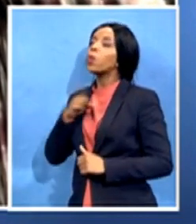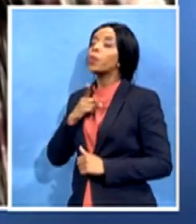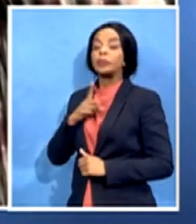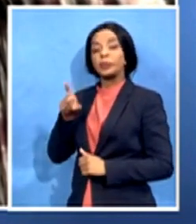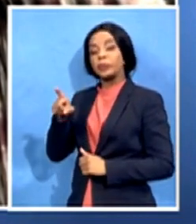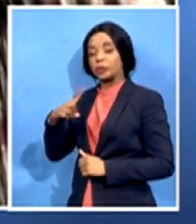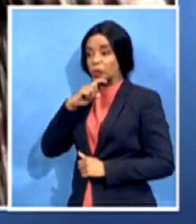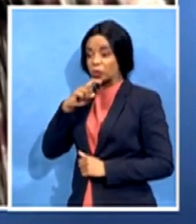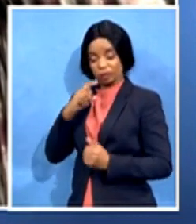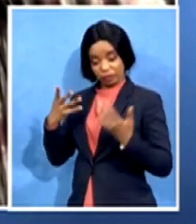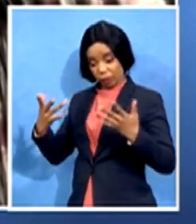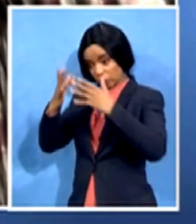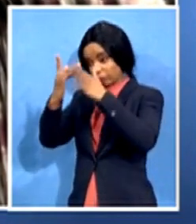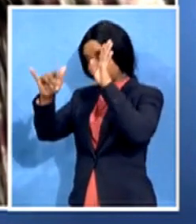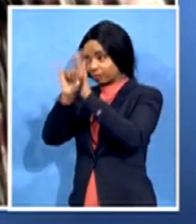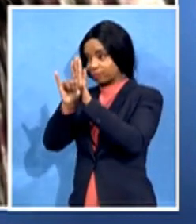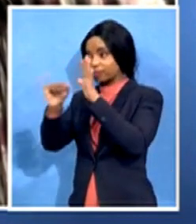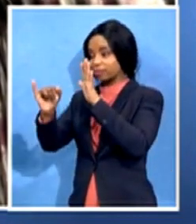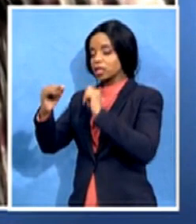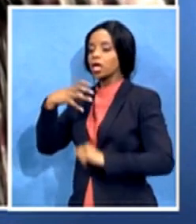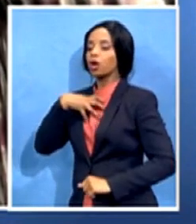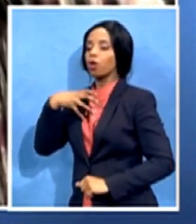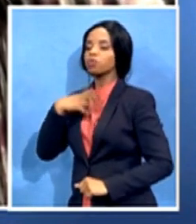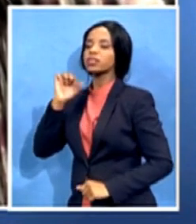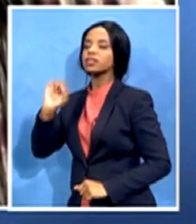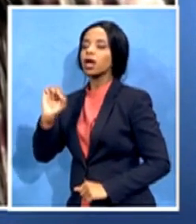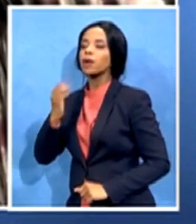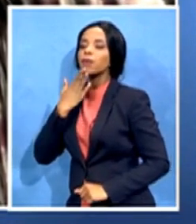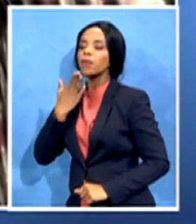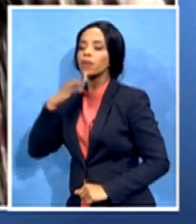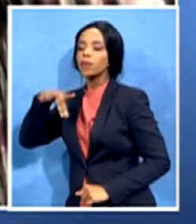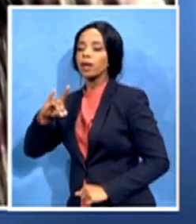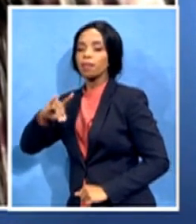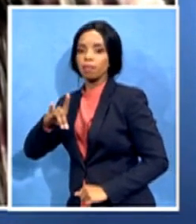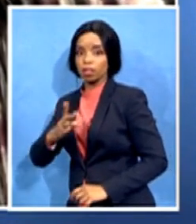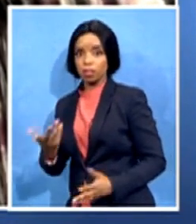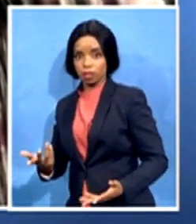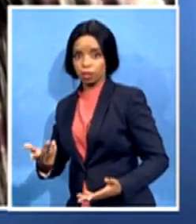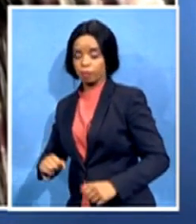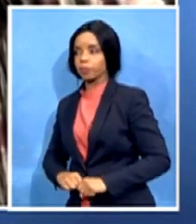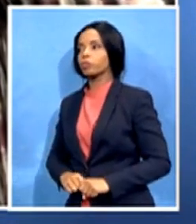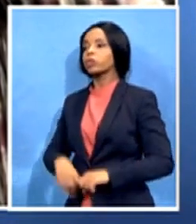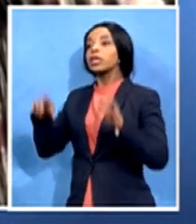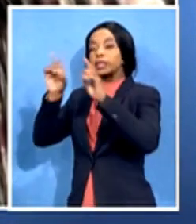ownership of livestock. Is the department helping farmers in this regard?